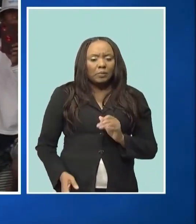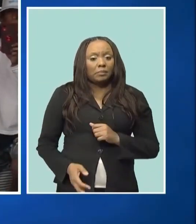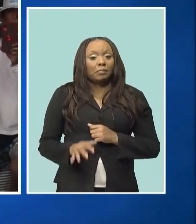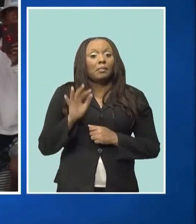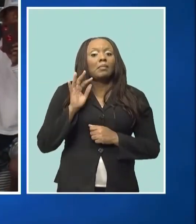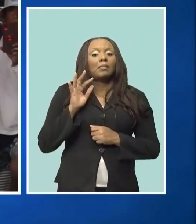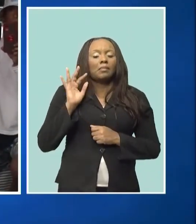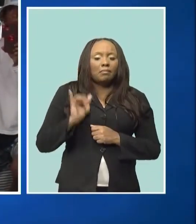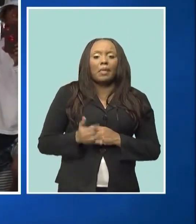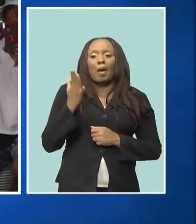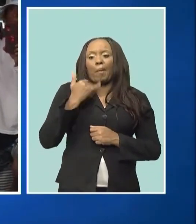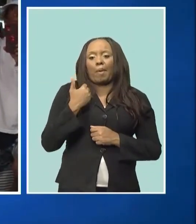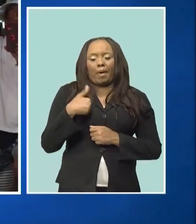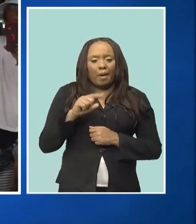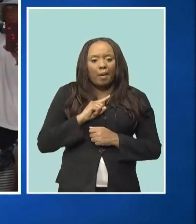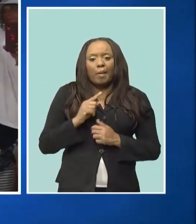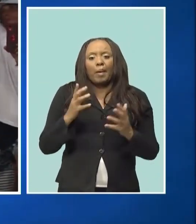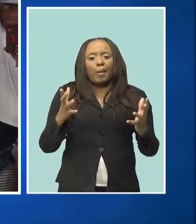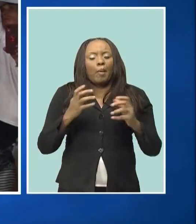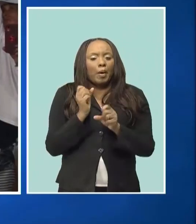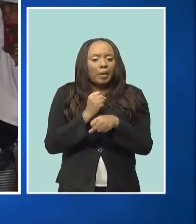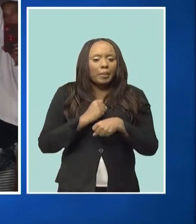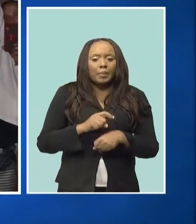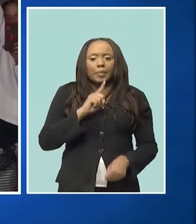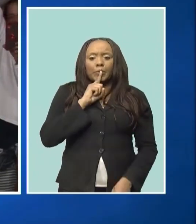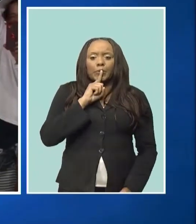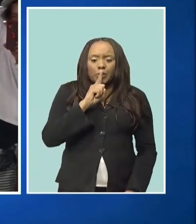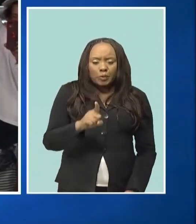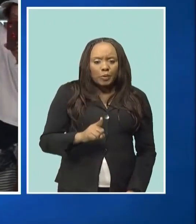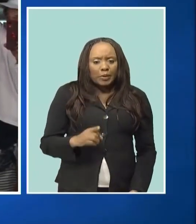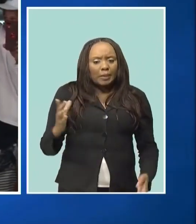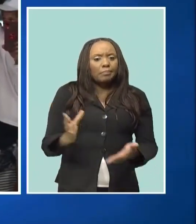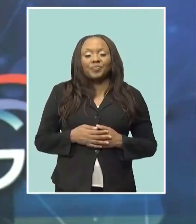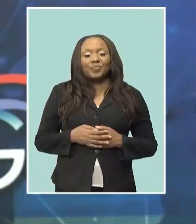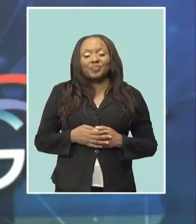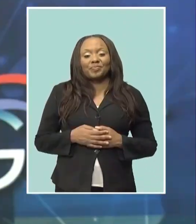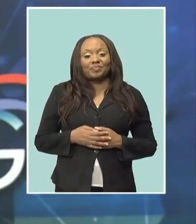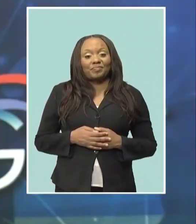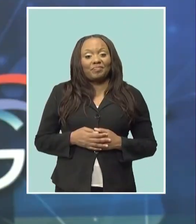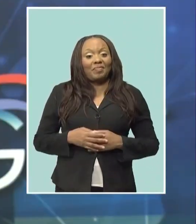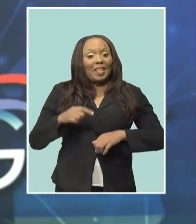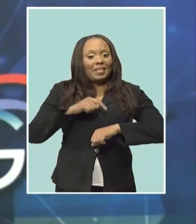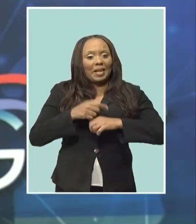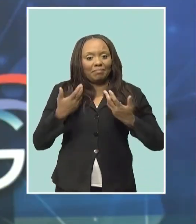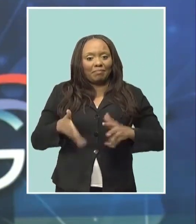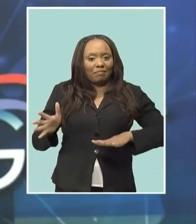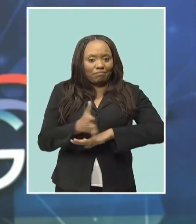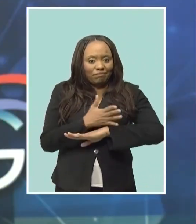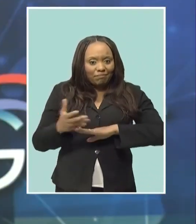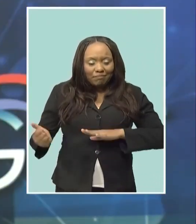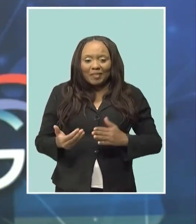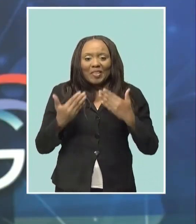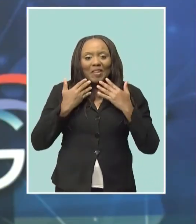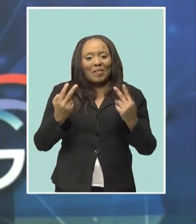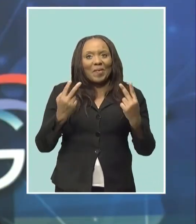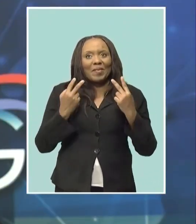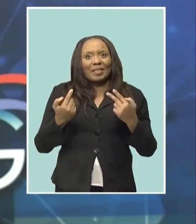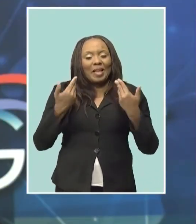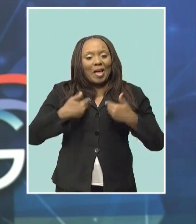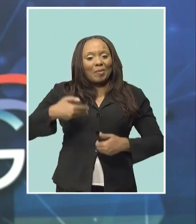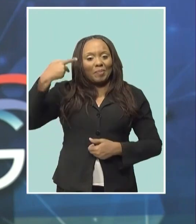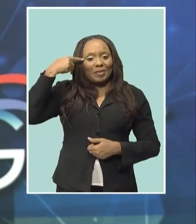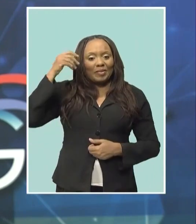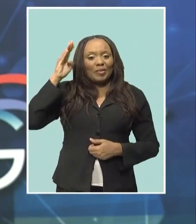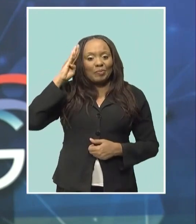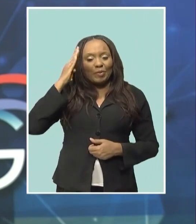we are doing when we seek to realize these opportunities. Well, that's our time tonight. Thank you for spending it with us. I'm Pearson